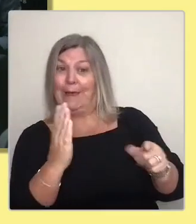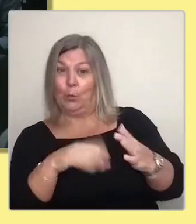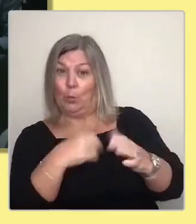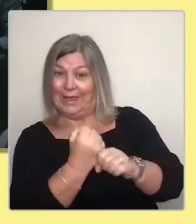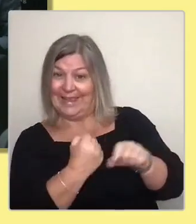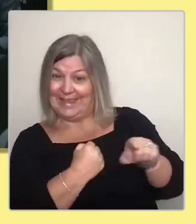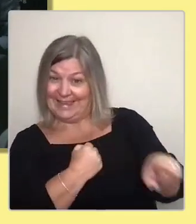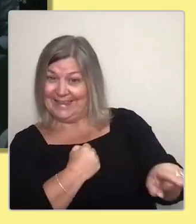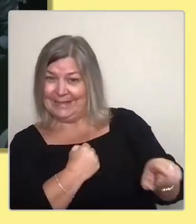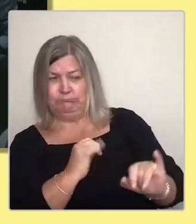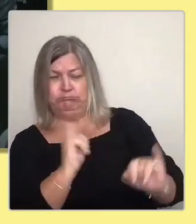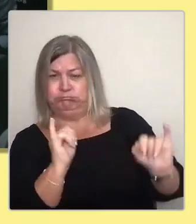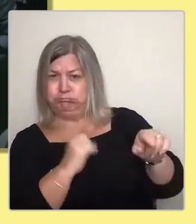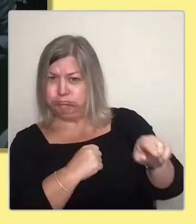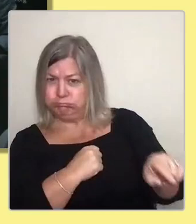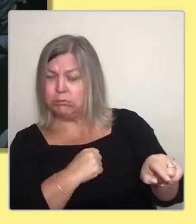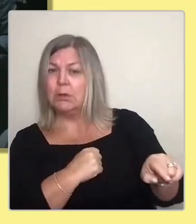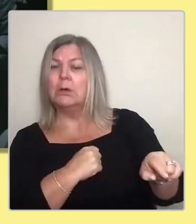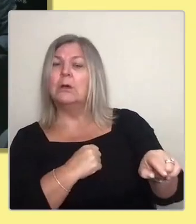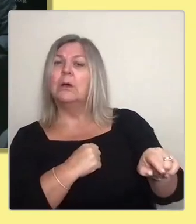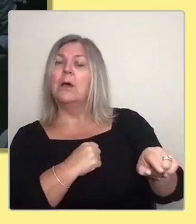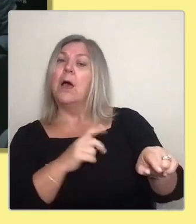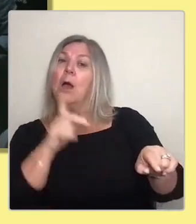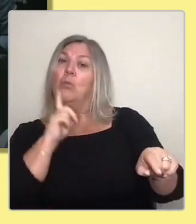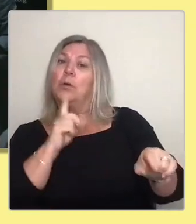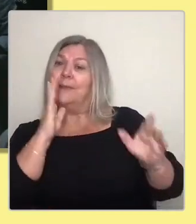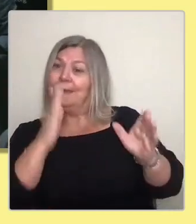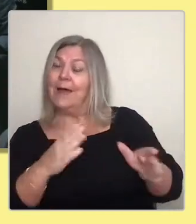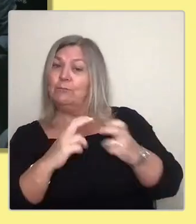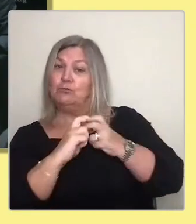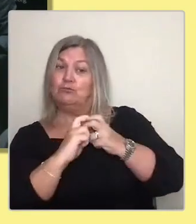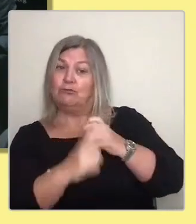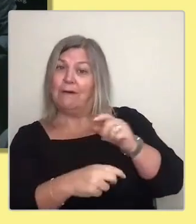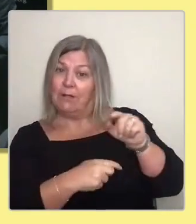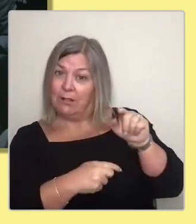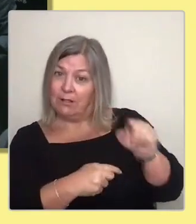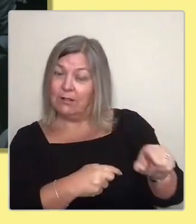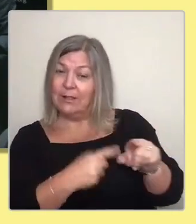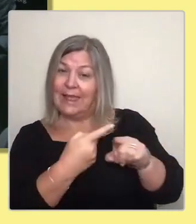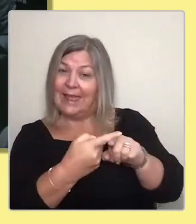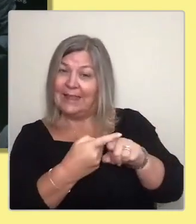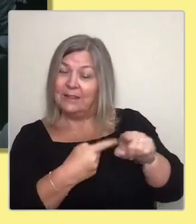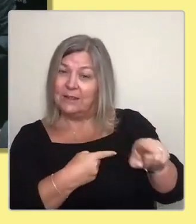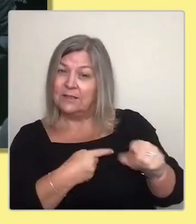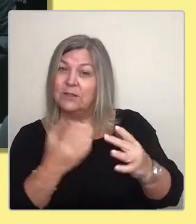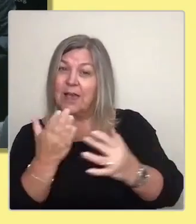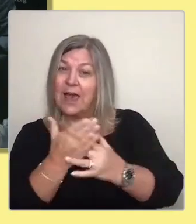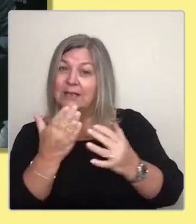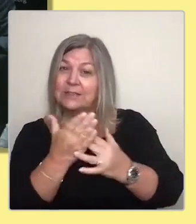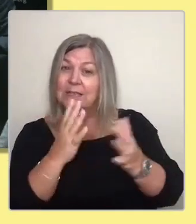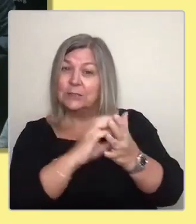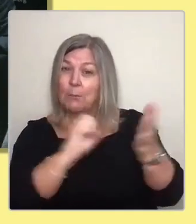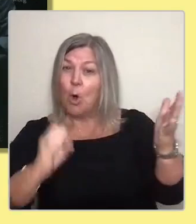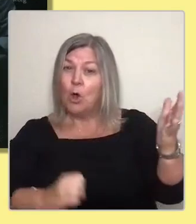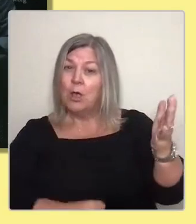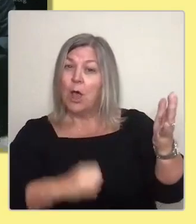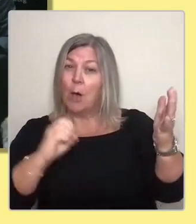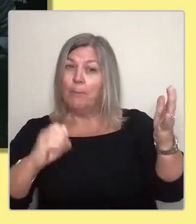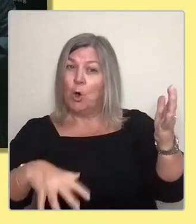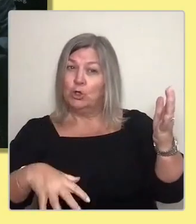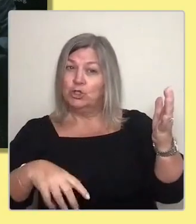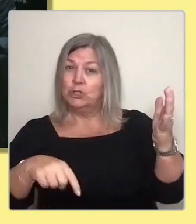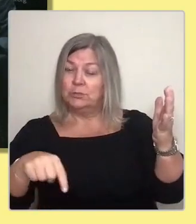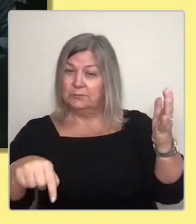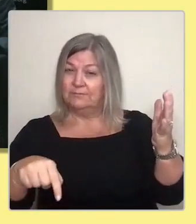horrible country, and there are women who are having to travel down to England to access abortion healthcare because we can't provide it